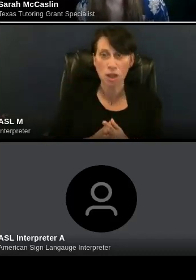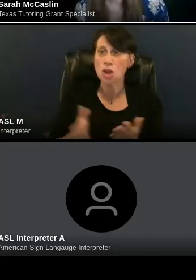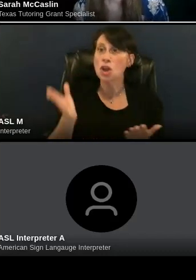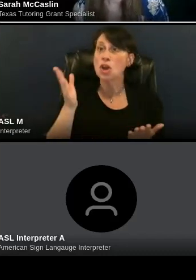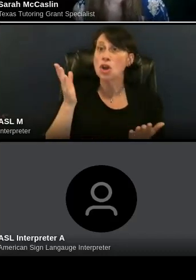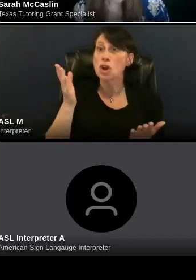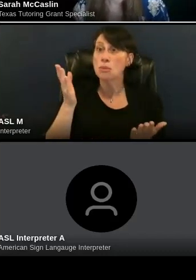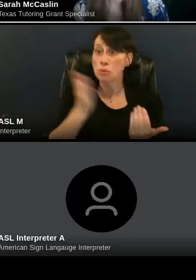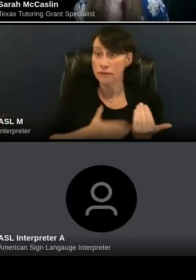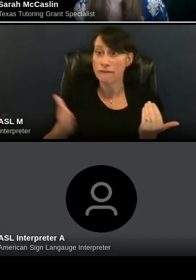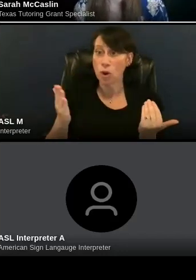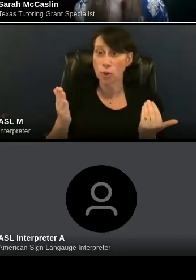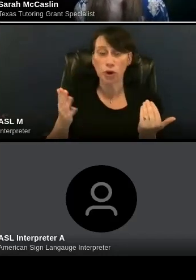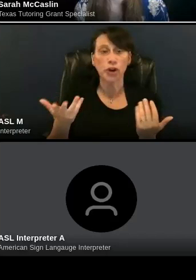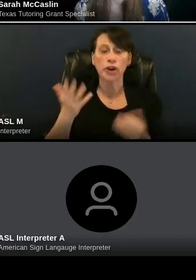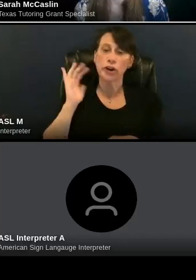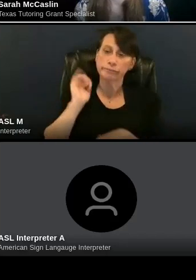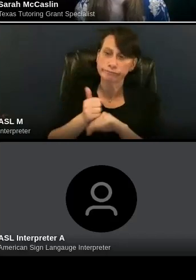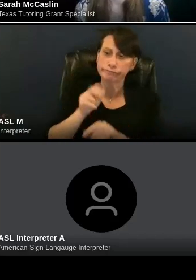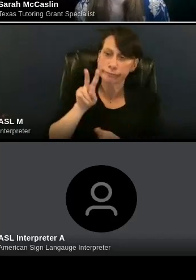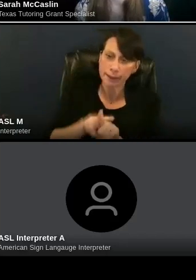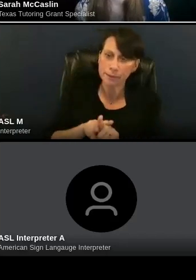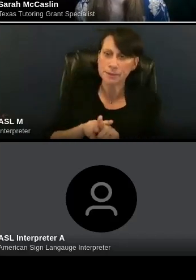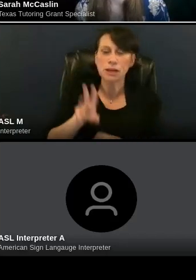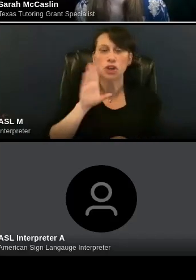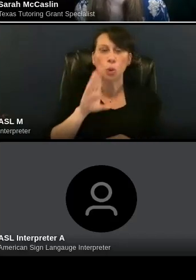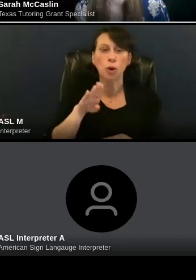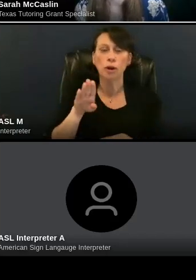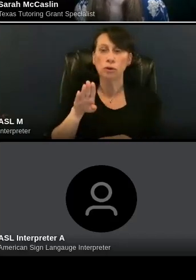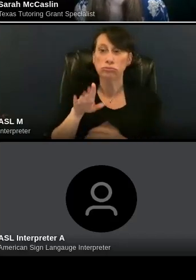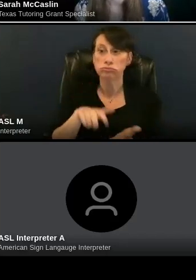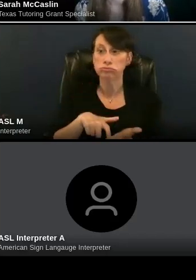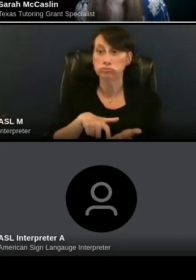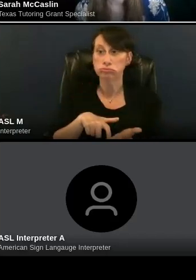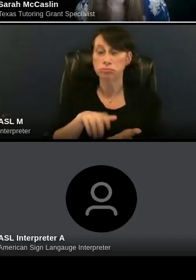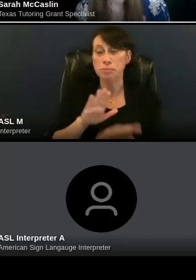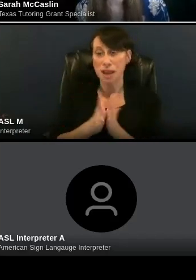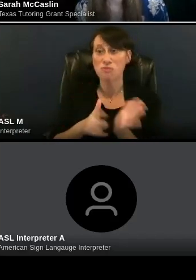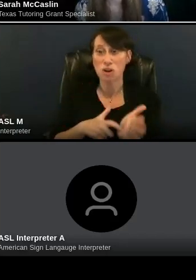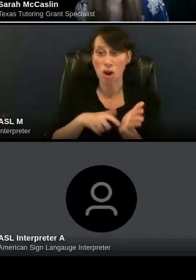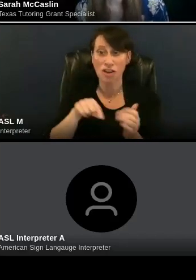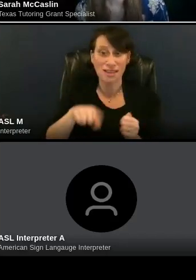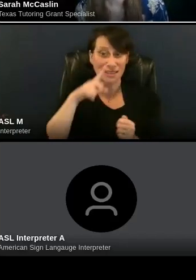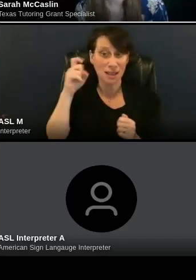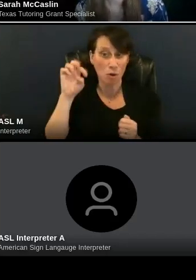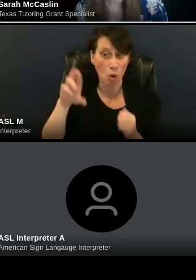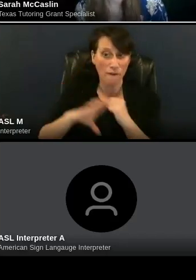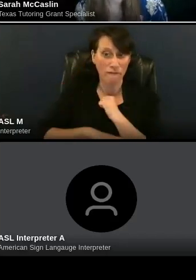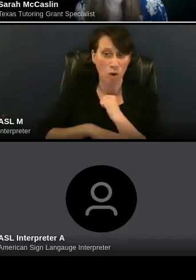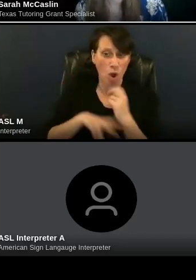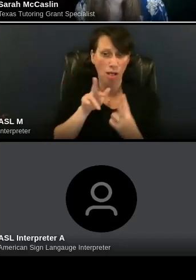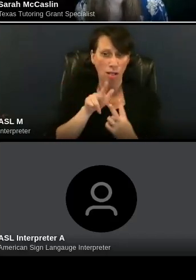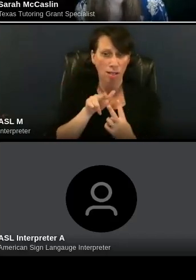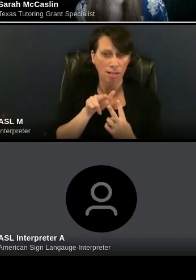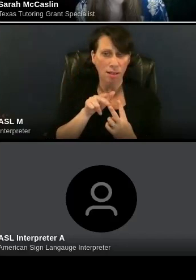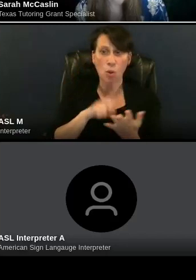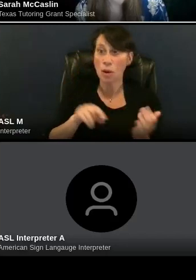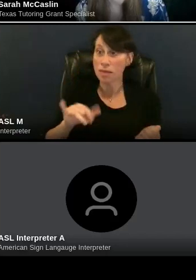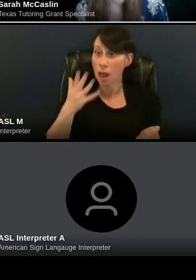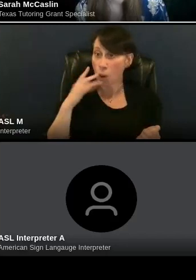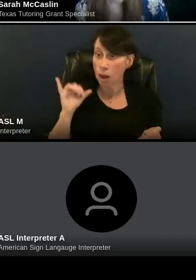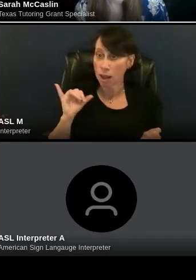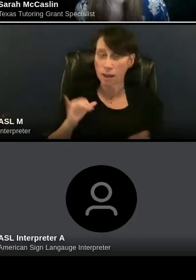forward, implementation is going to be required either this summer or this fall. And what that looks like